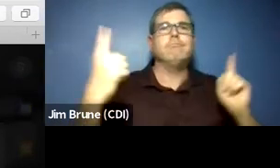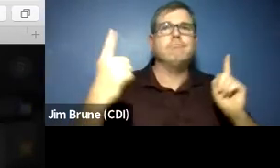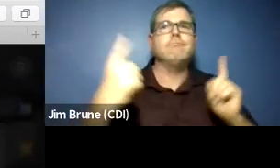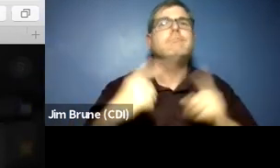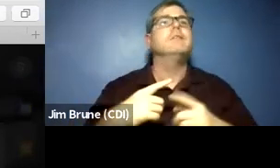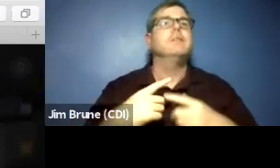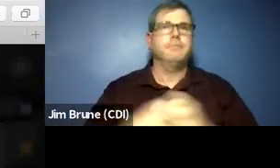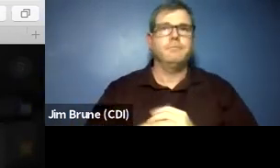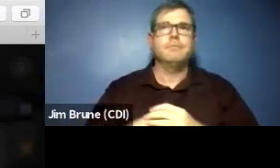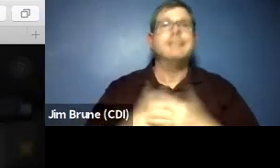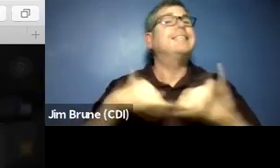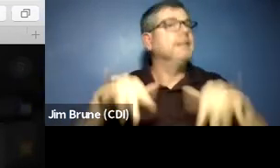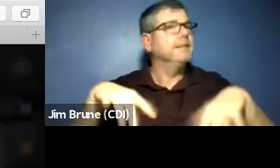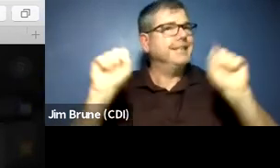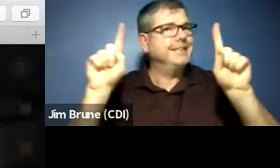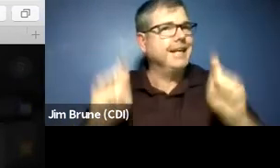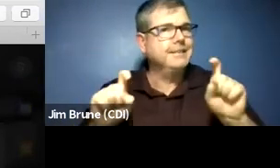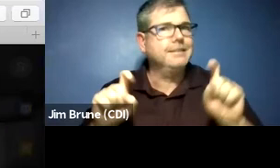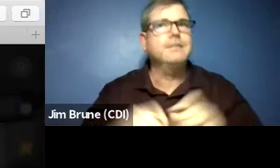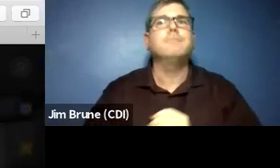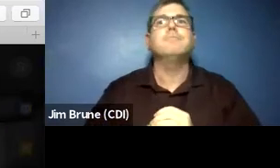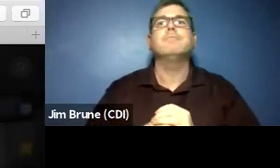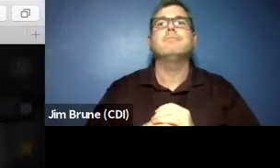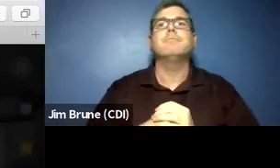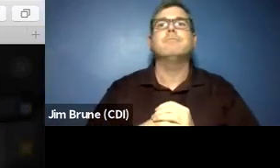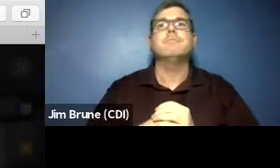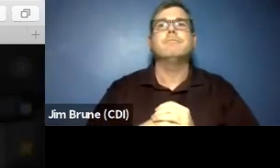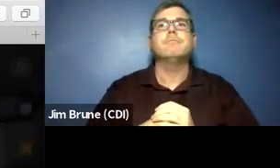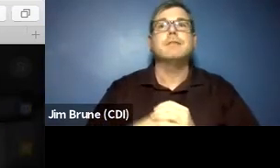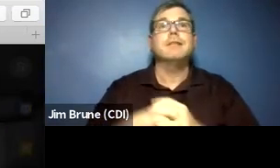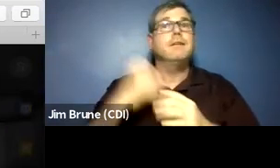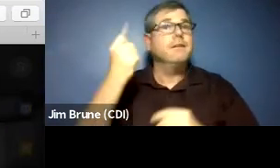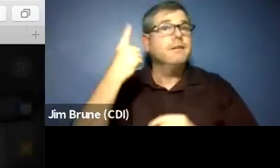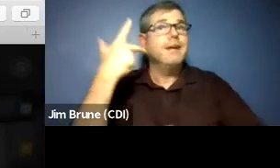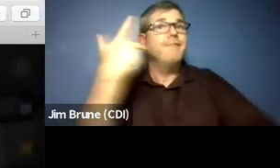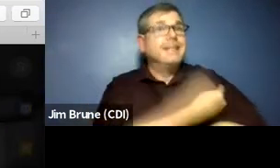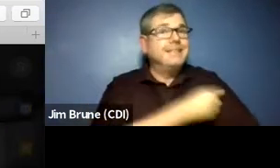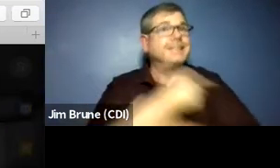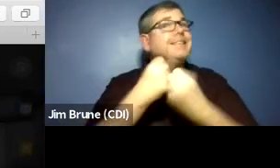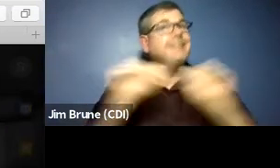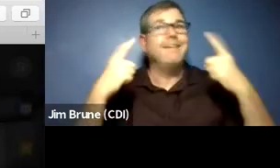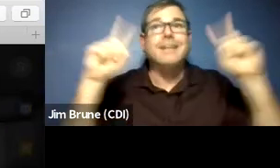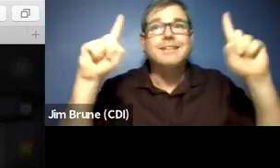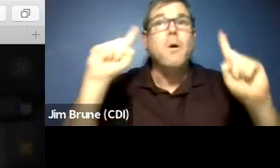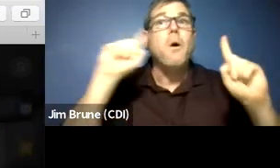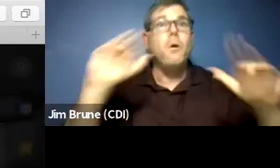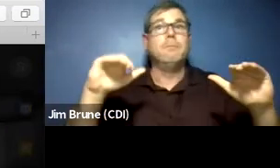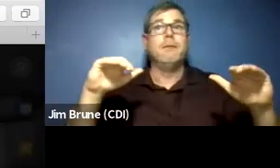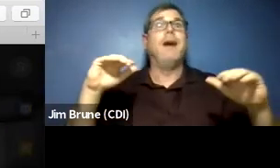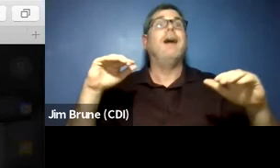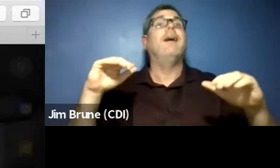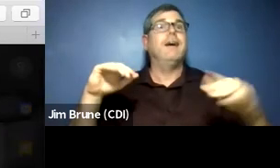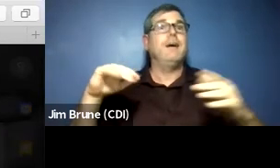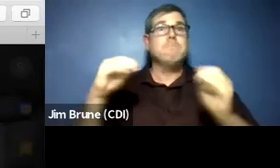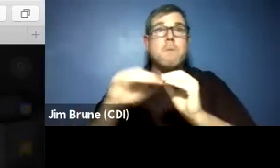because these vaccines are safe and effective, we hope that we can get to a level of immunity in the community such that we can get back to giving each other